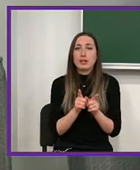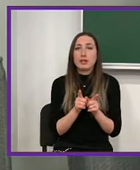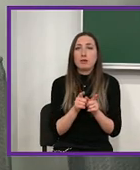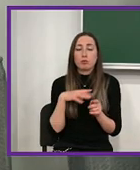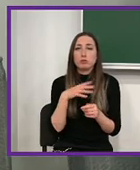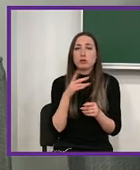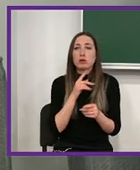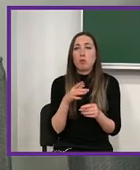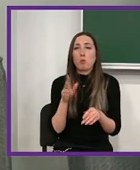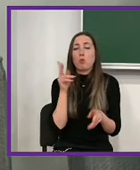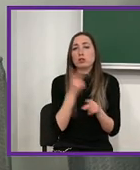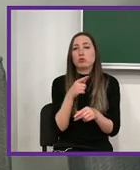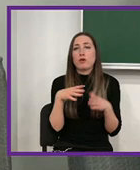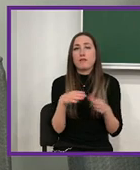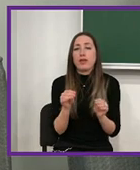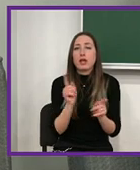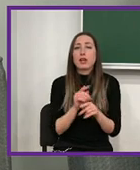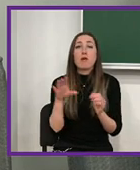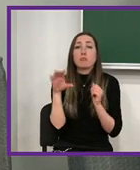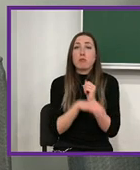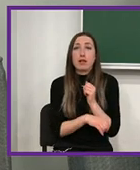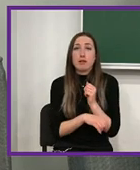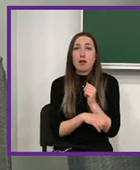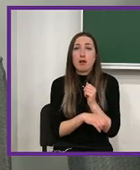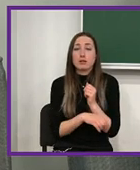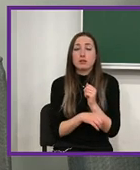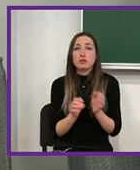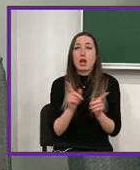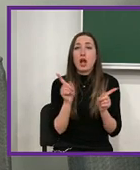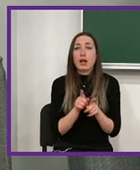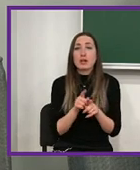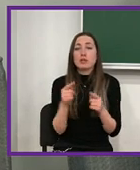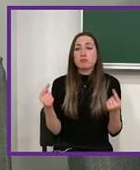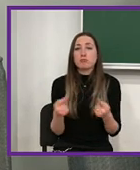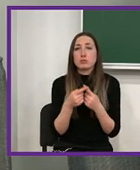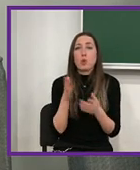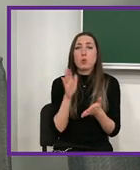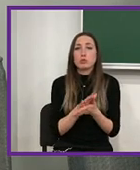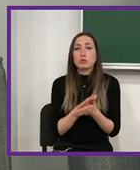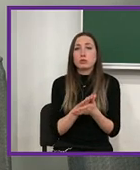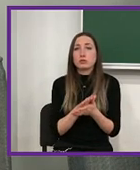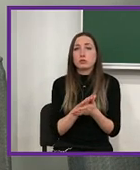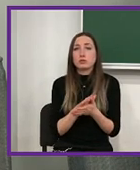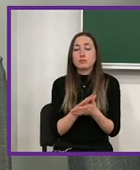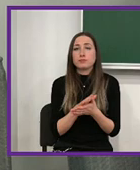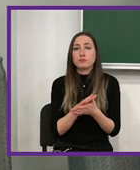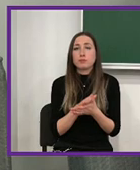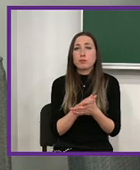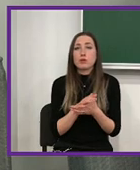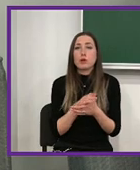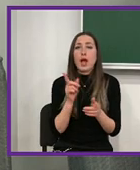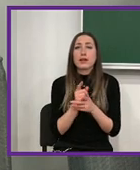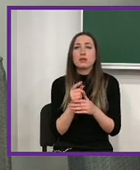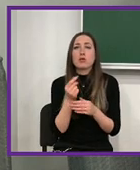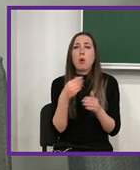On the last point there, provide for remediation. It'll be a repetition, but a point here